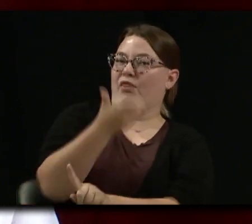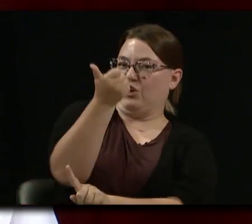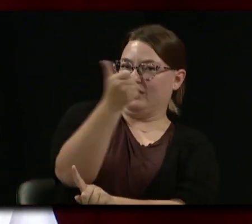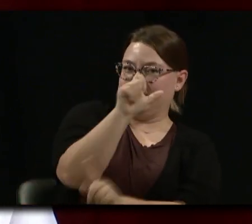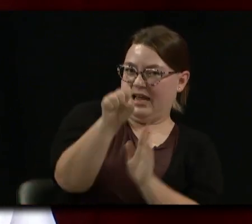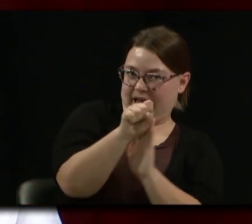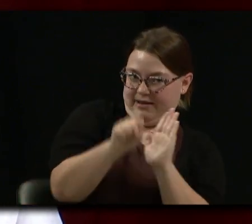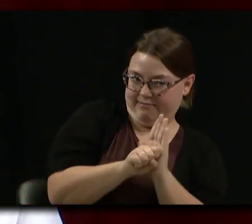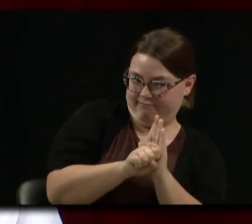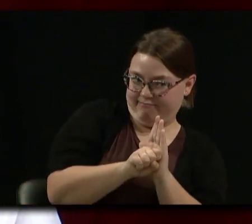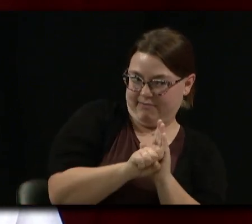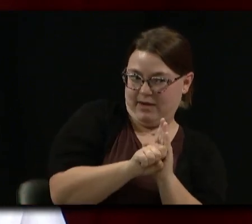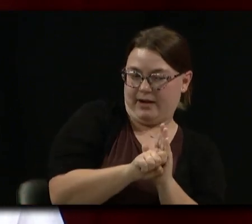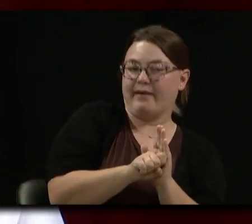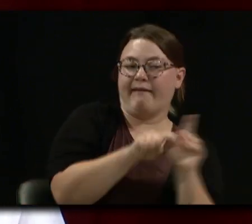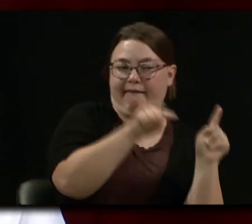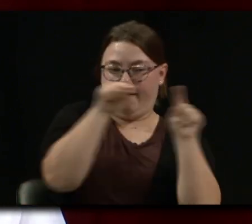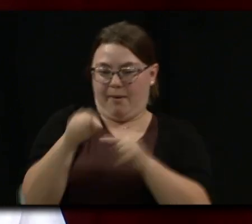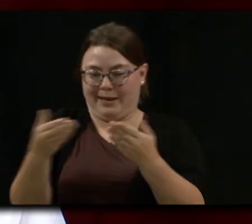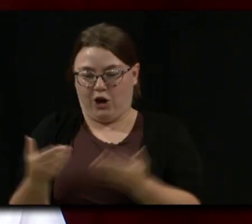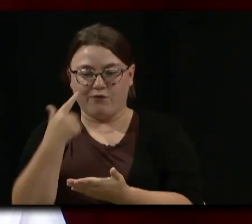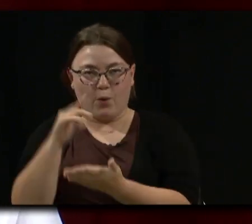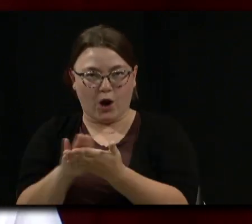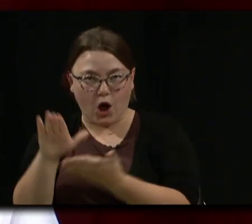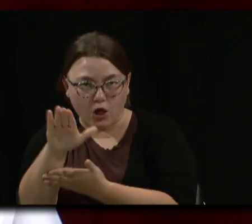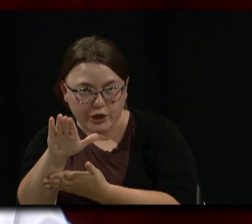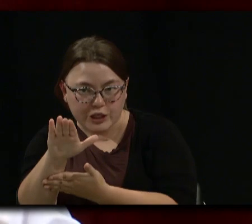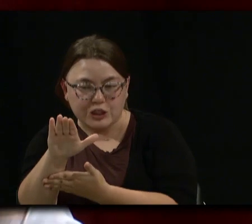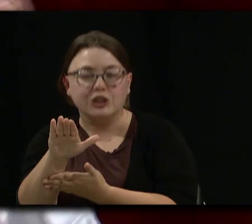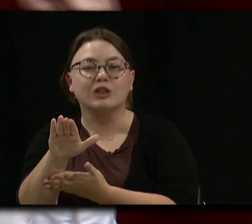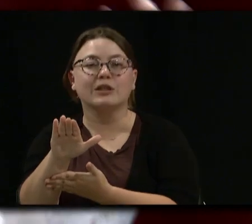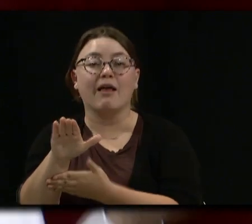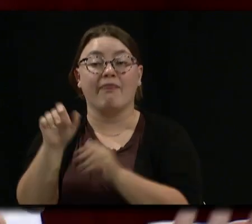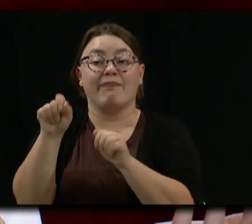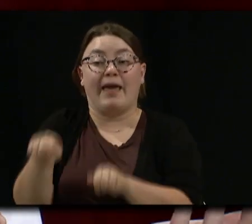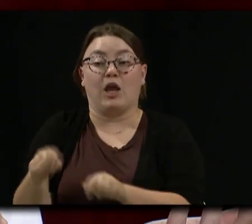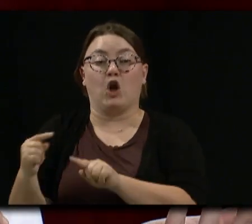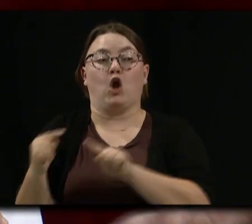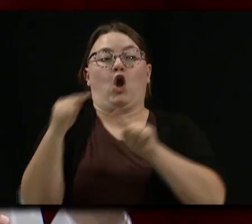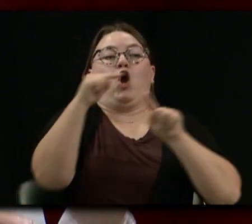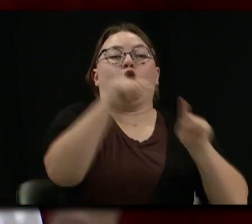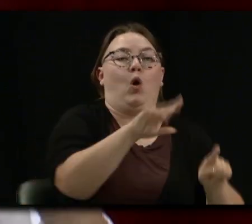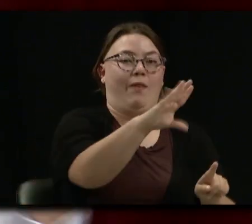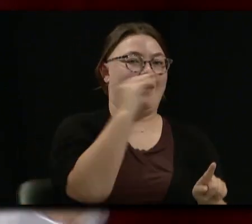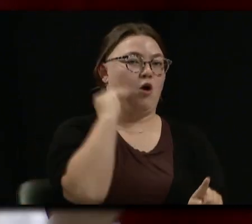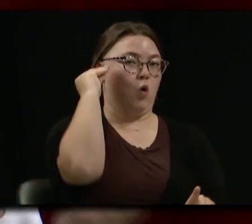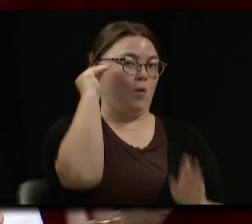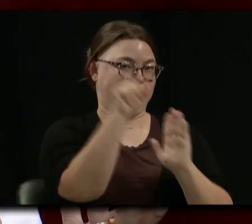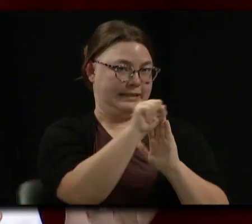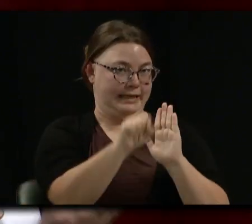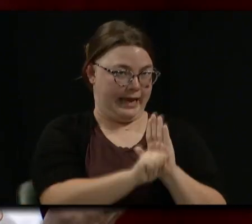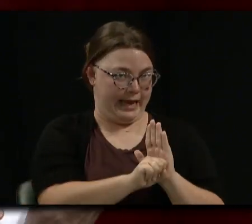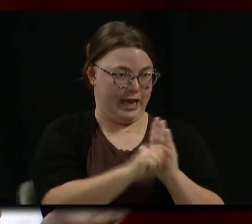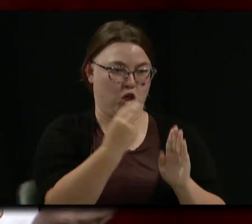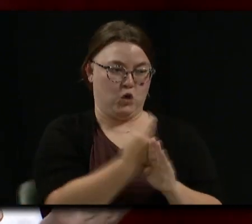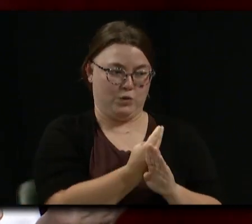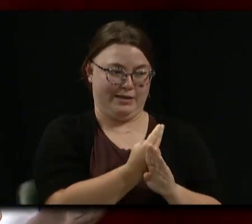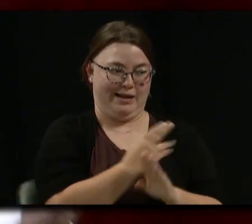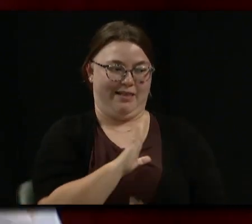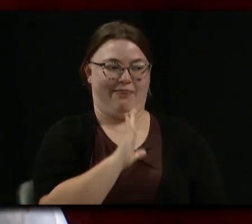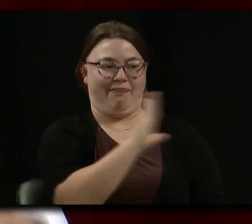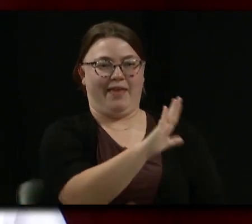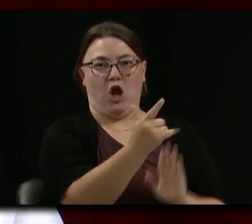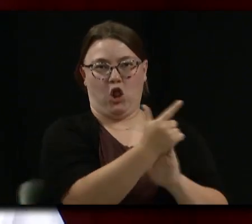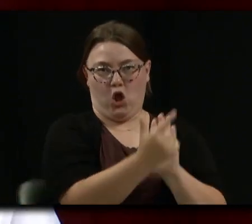that school, they may either vote in their home state using the processes appropriate to that